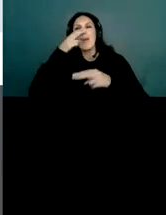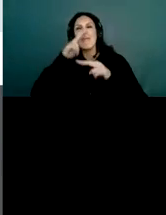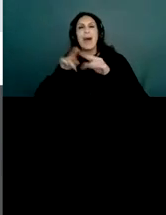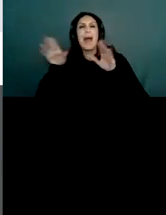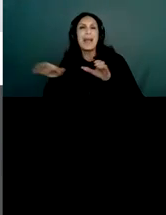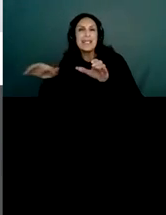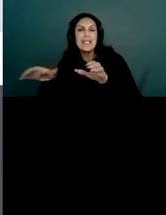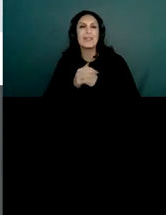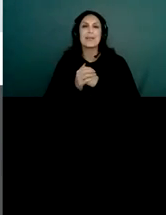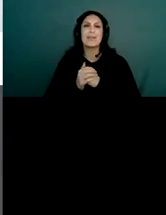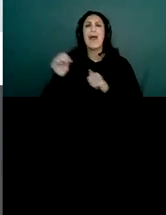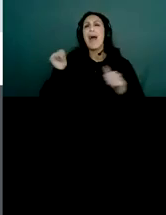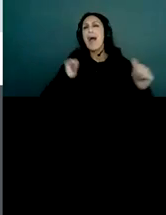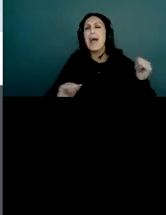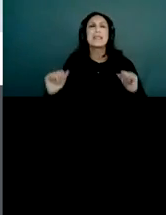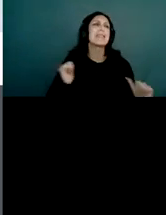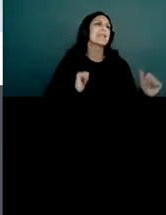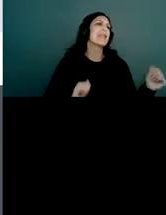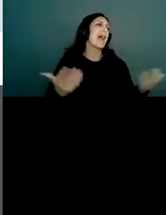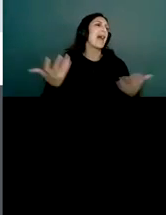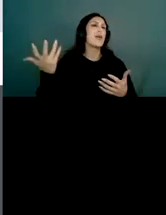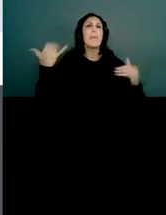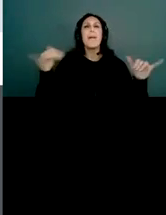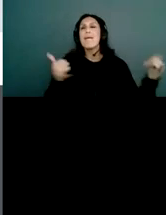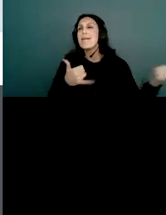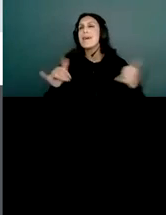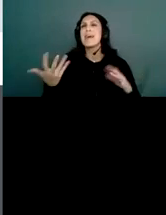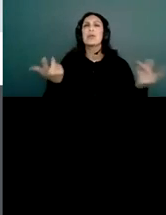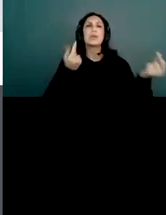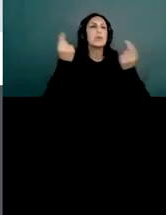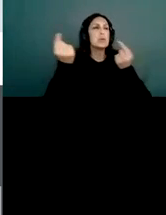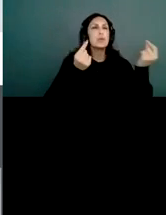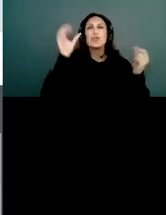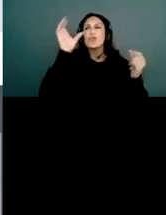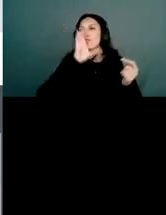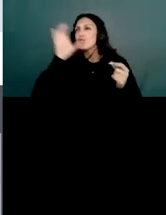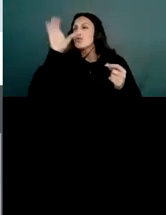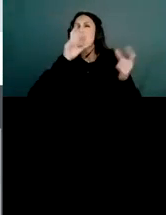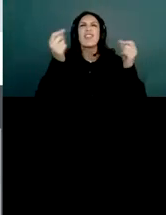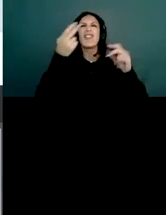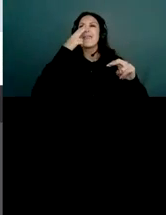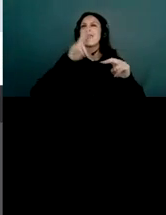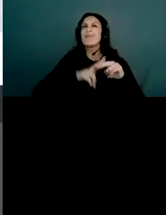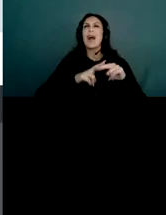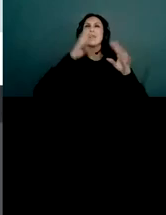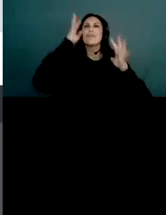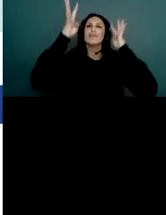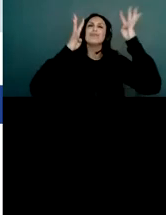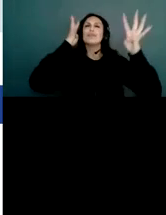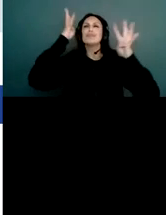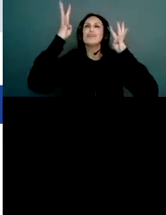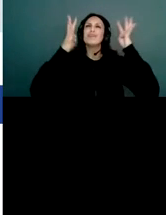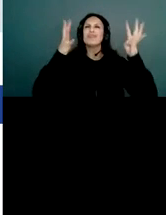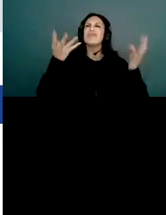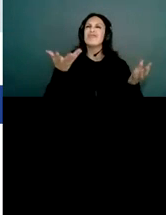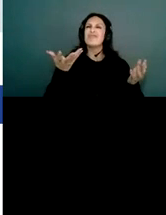as acting it out, scavenger hunts, getting moving. So there's one of these for each grade level, and they are in English